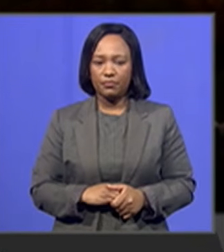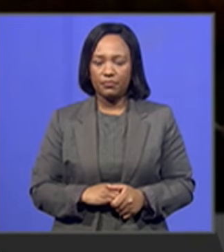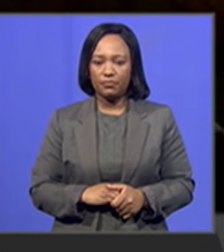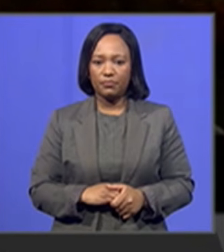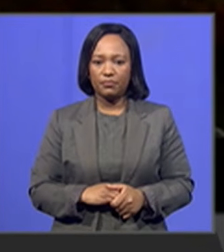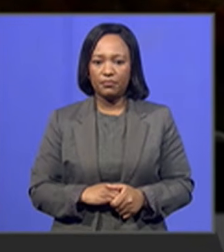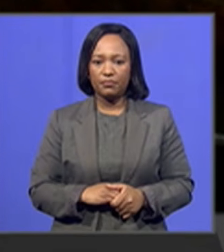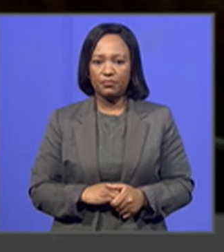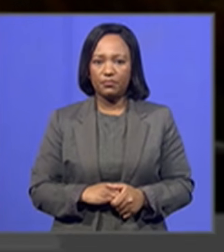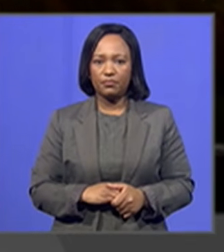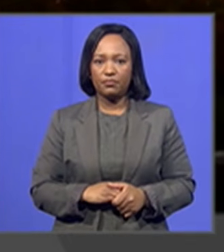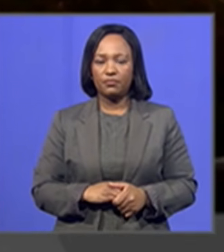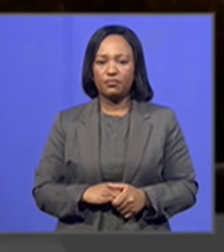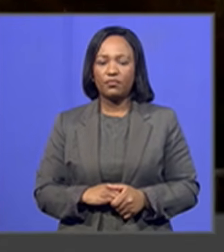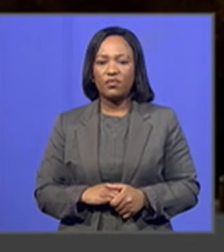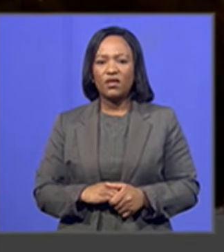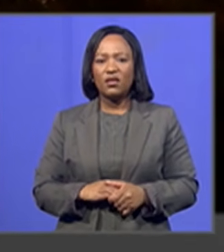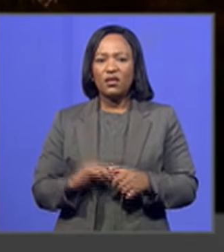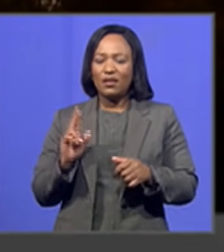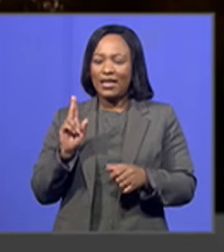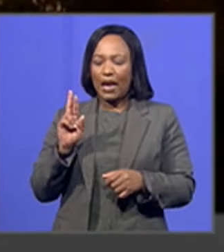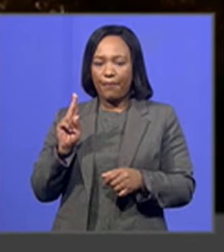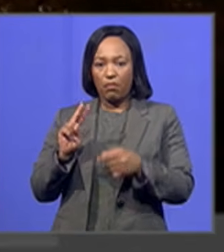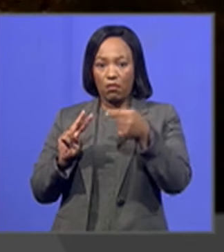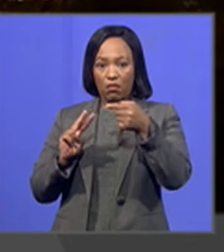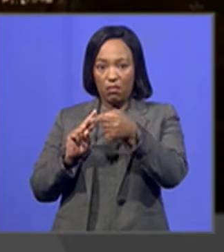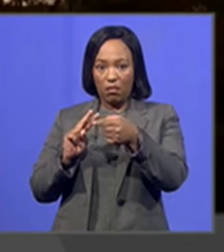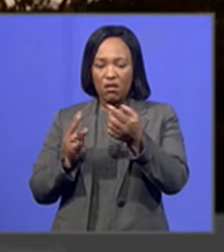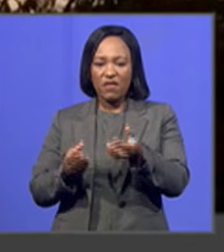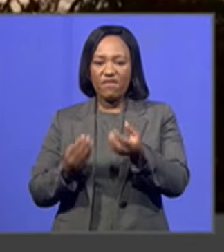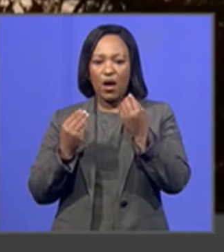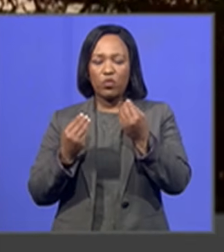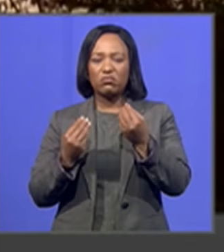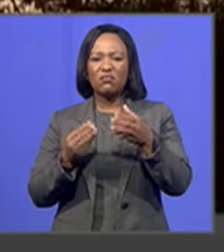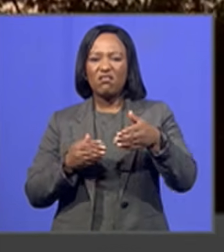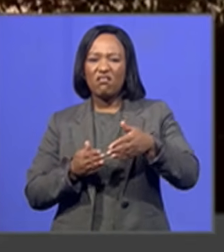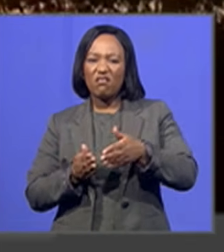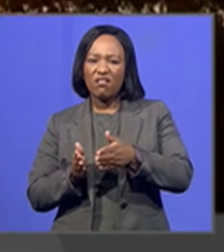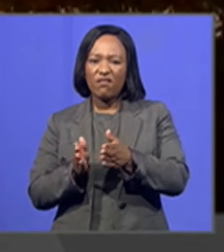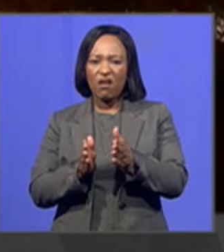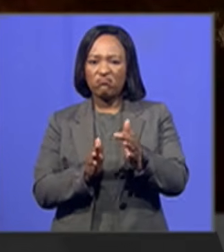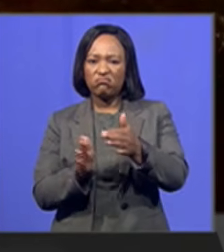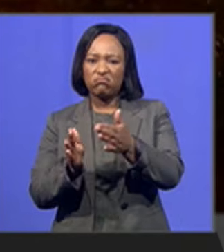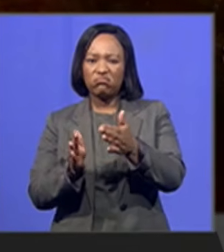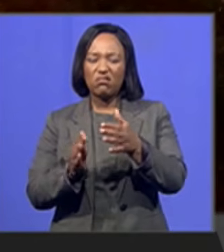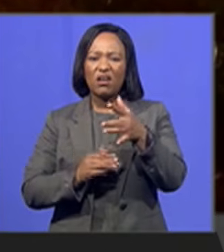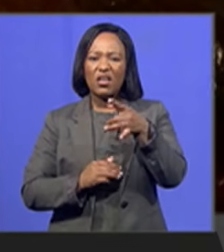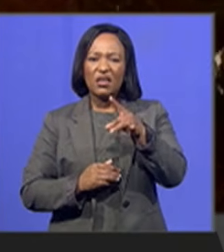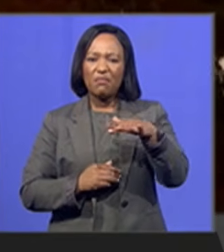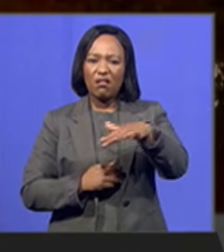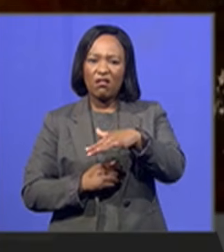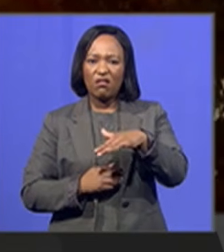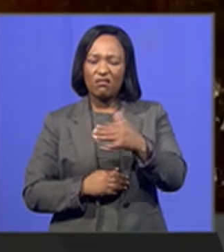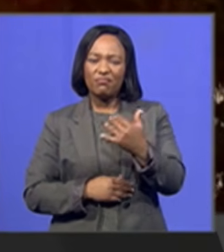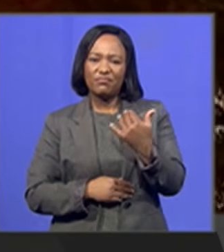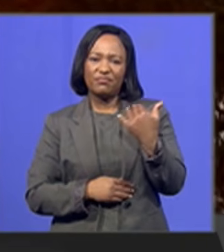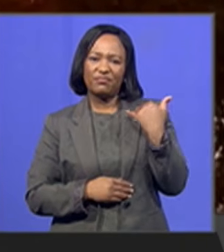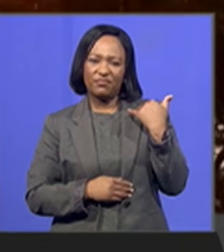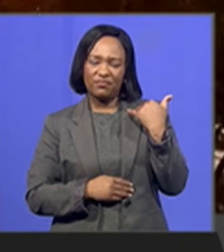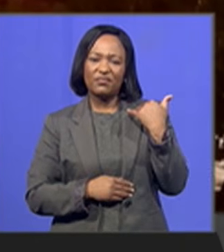Ditopo tsa banyalani bana di ile tsa fumanwa letamong la lefumbu serapeng sa diphoofolo sa naha sa Kruger ka la